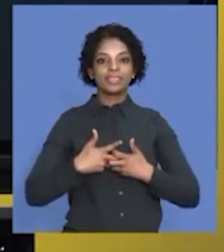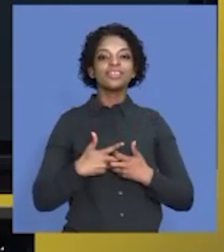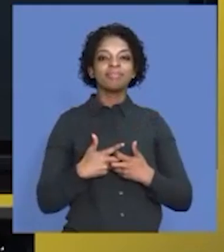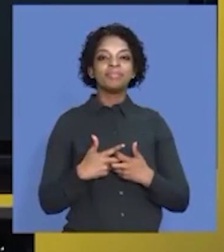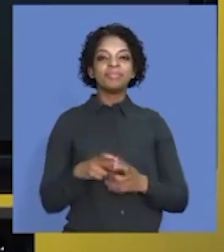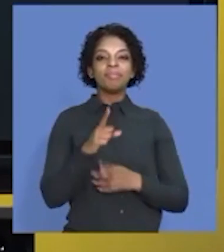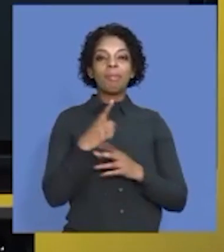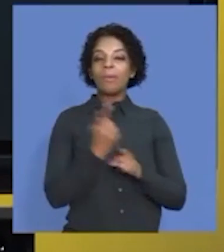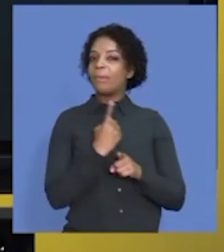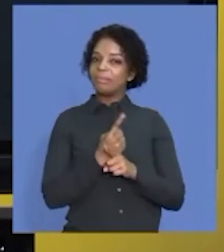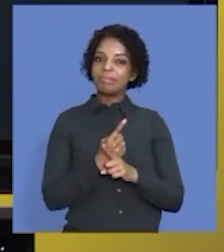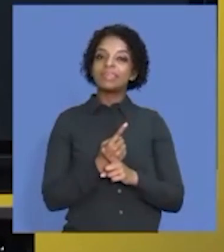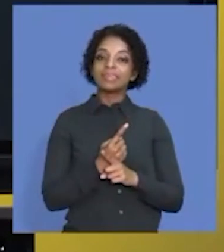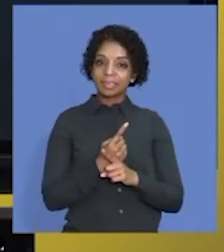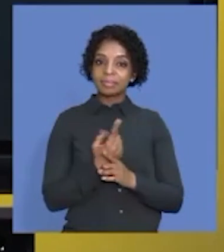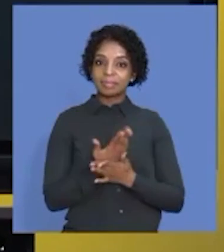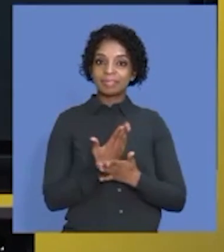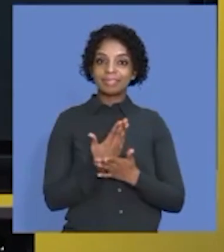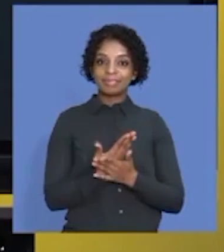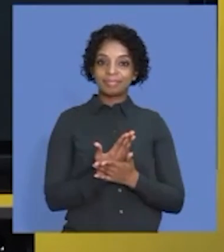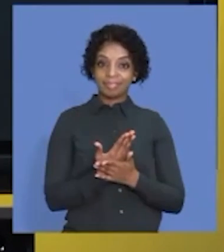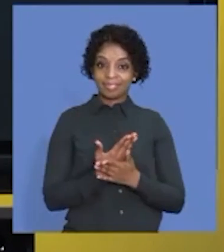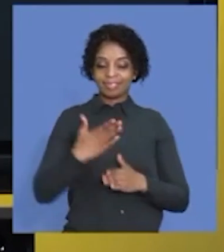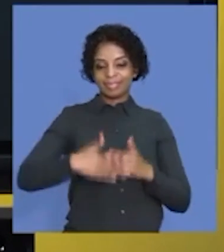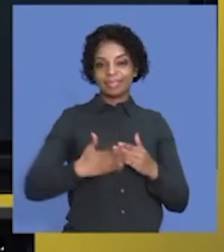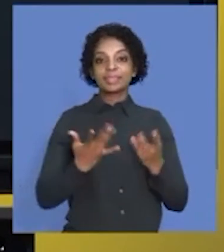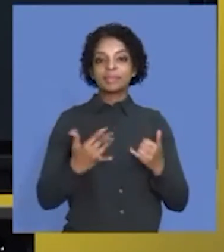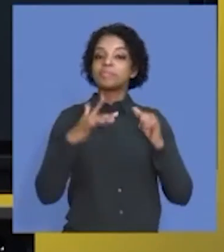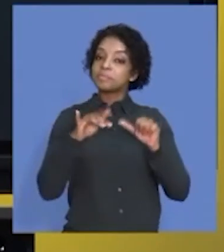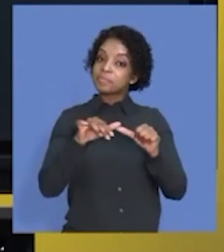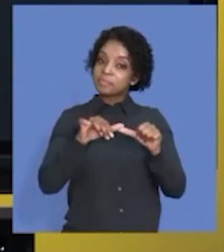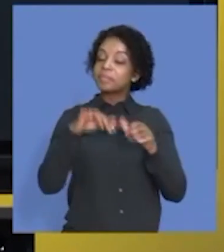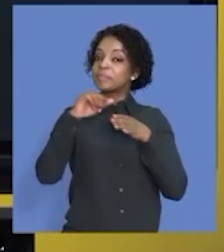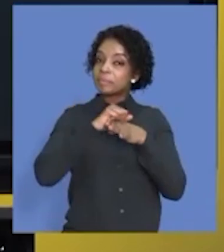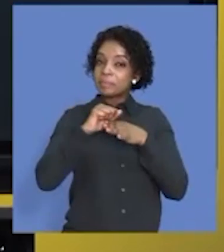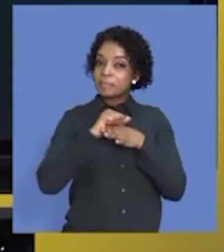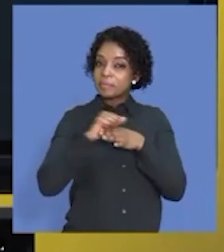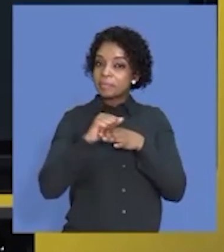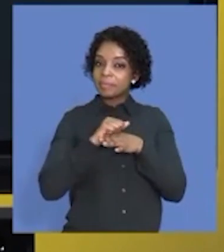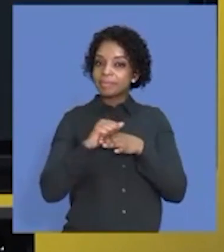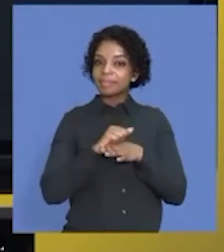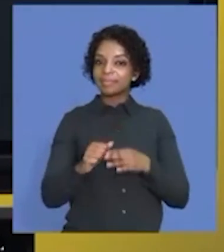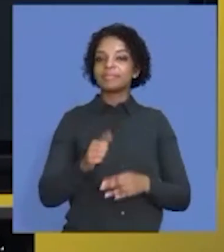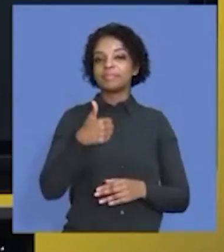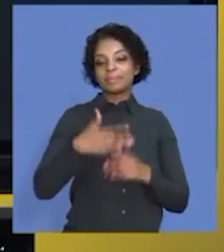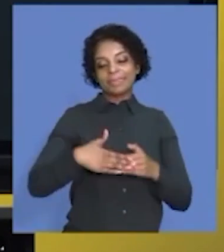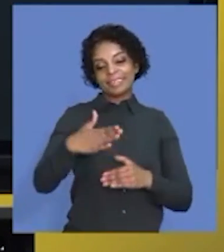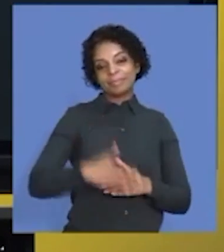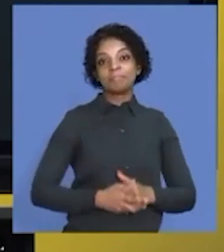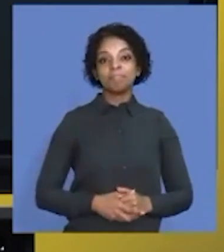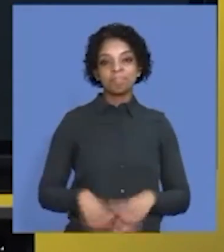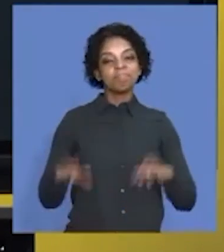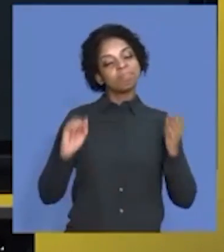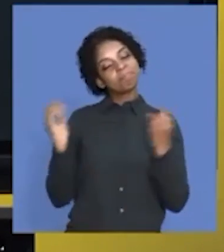match is almost upon us. Until the next time, keep on practicing, be good, and everything of the